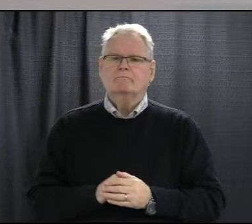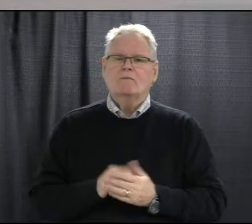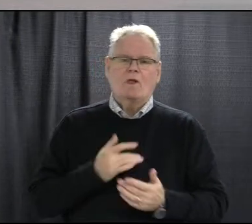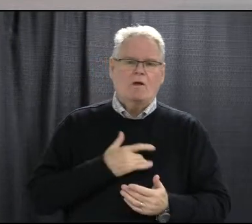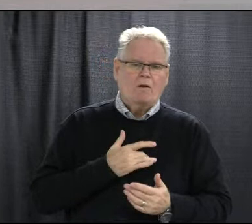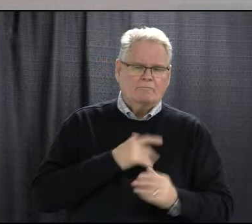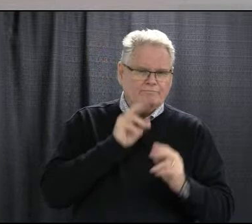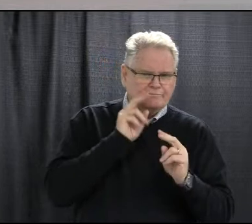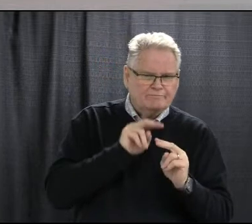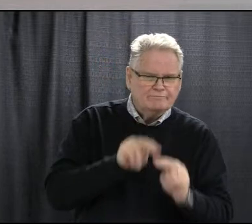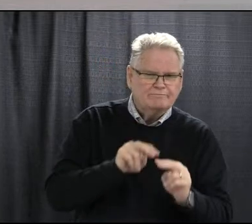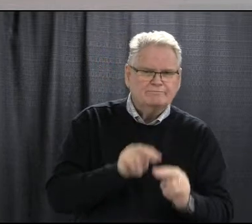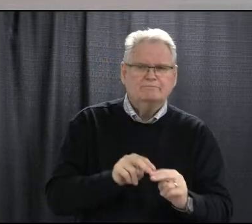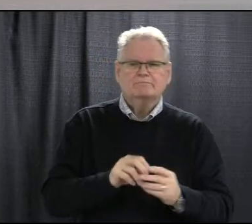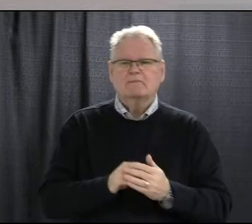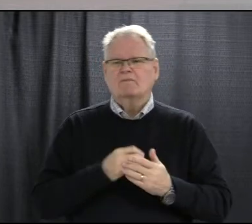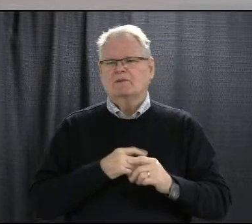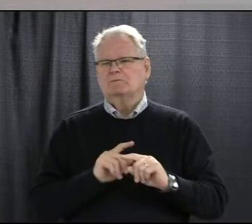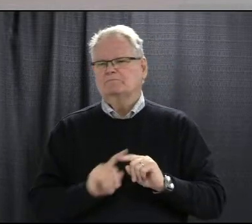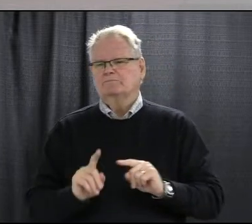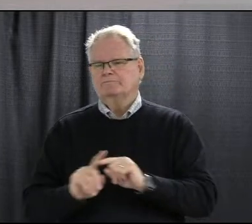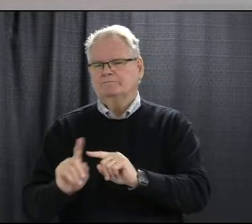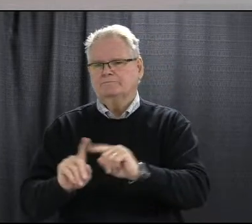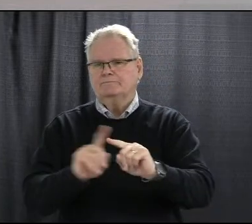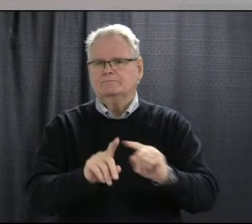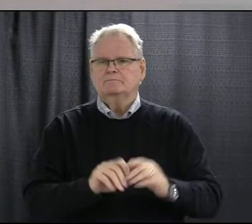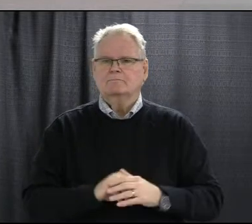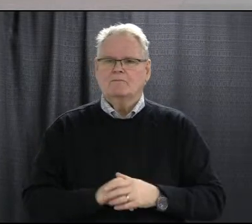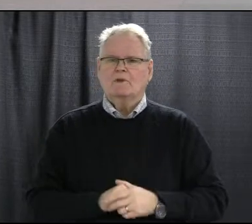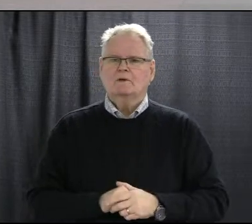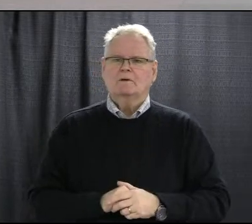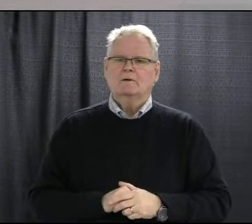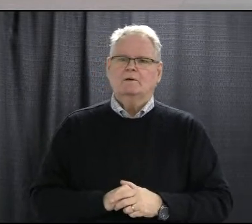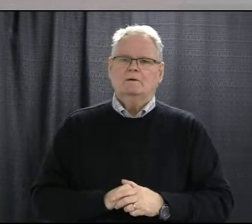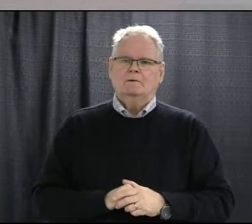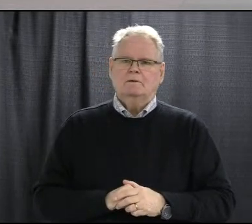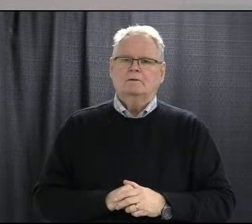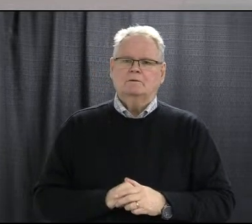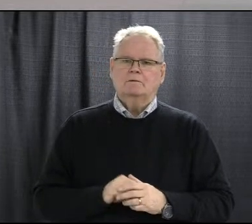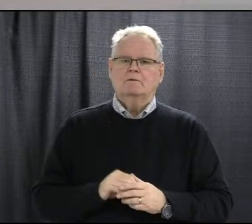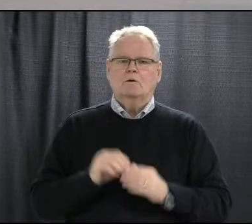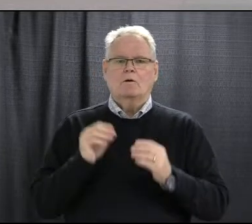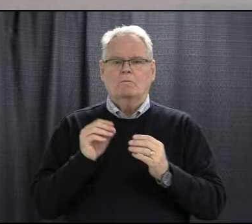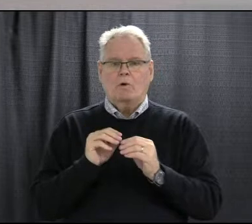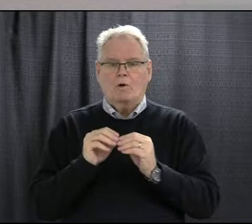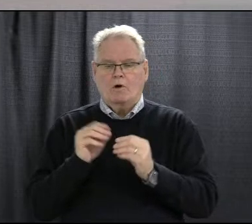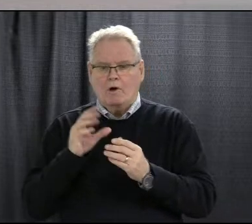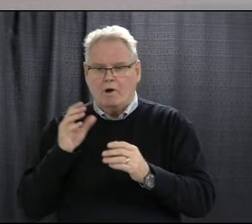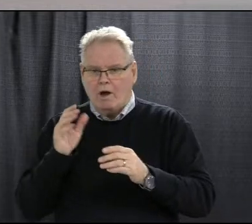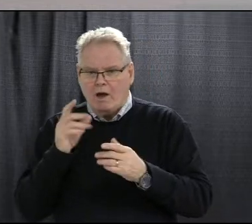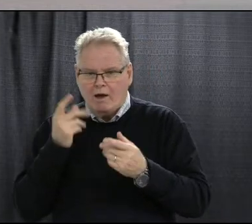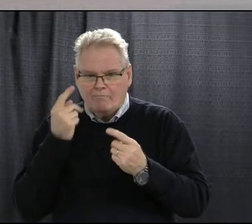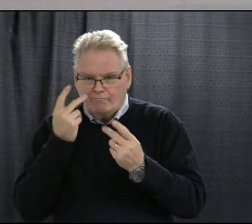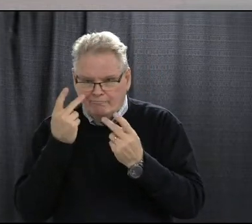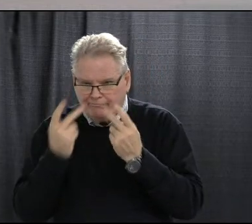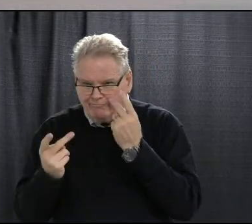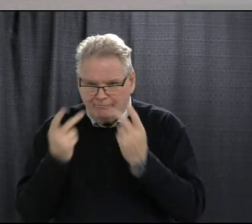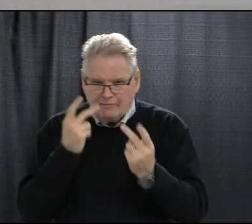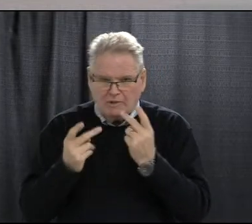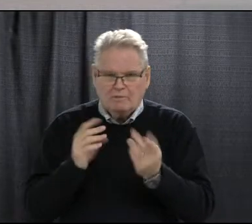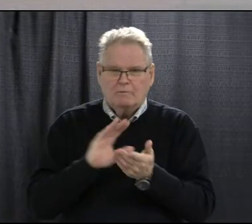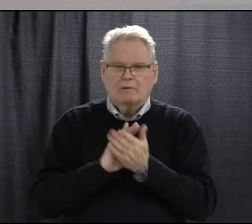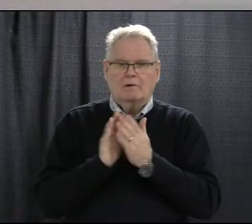our patients who were coming to the end of their lives, they were much more hands-off. And they had a much more different approach, that is the correct